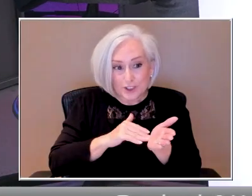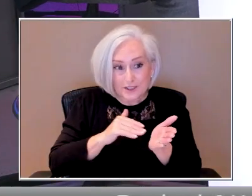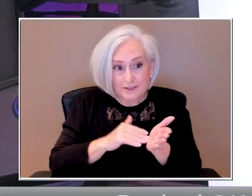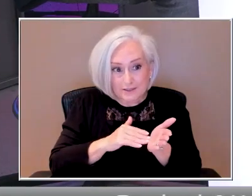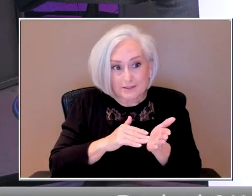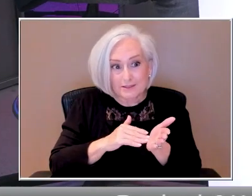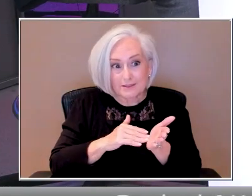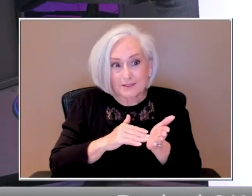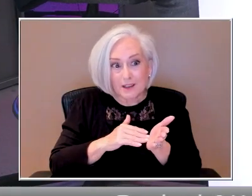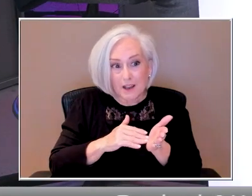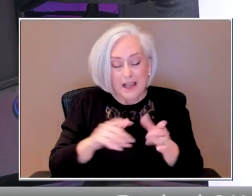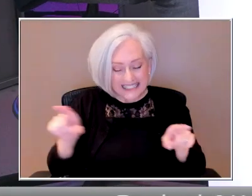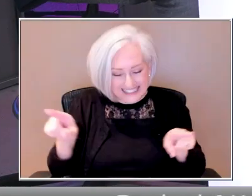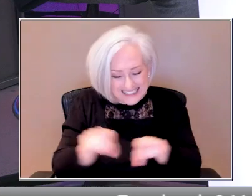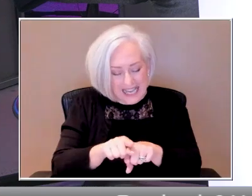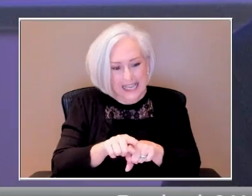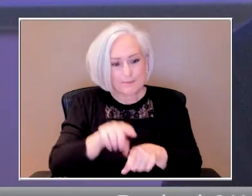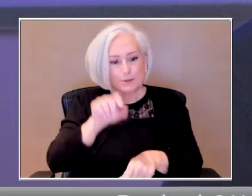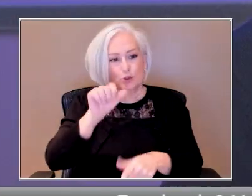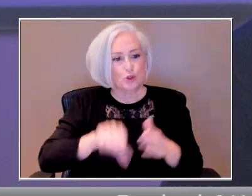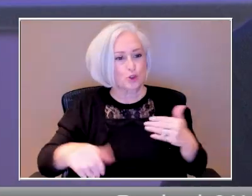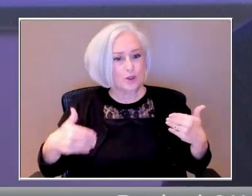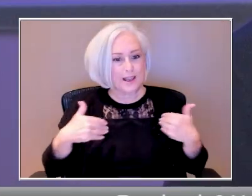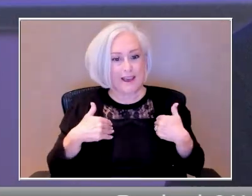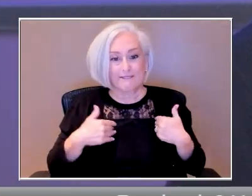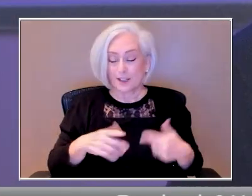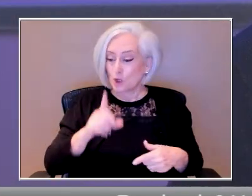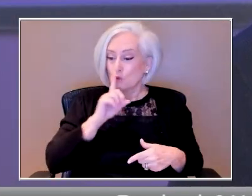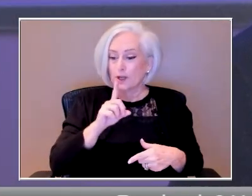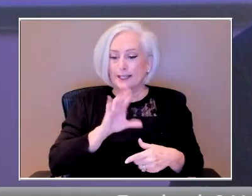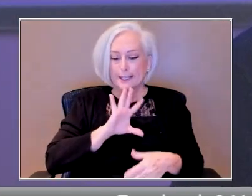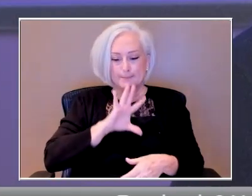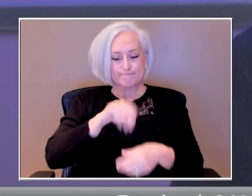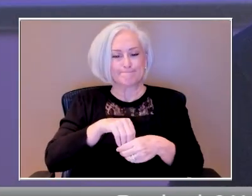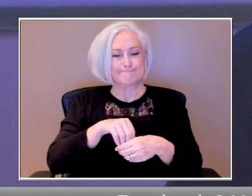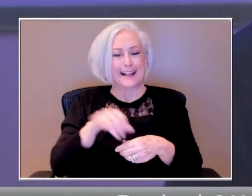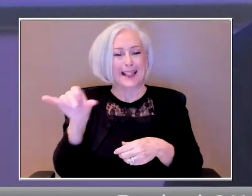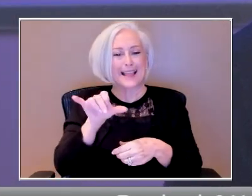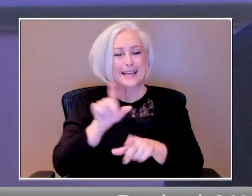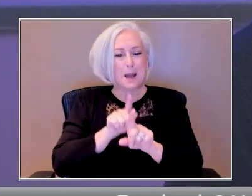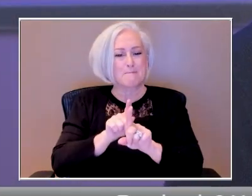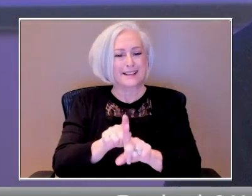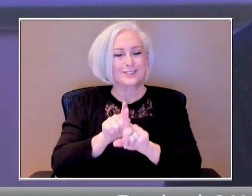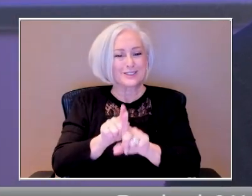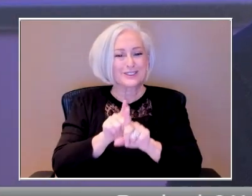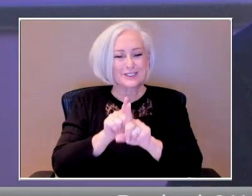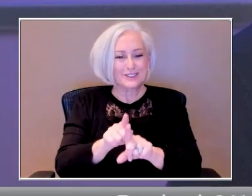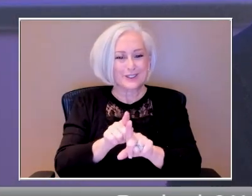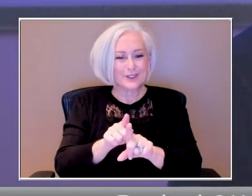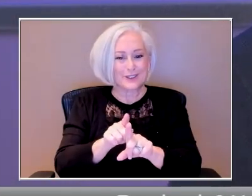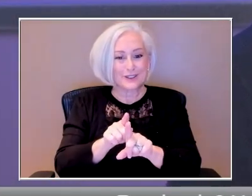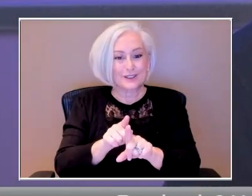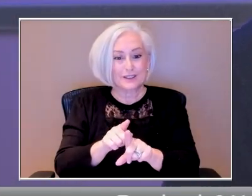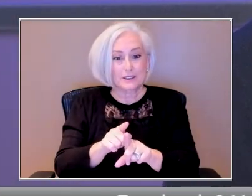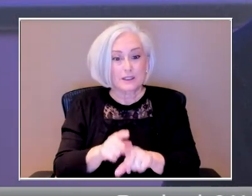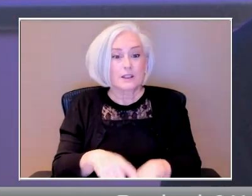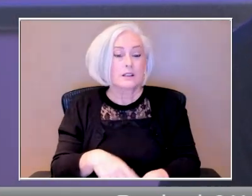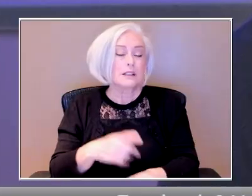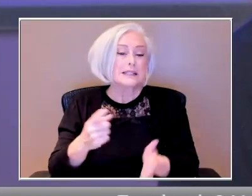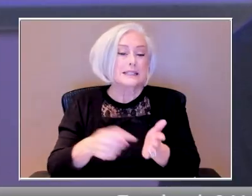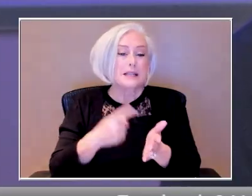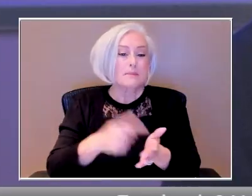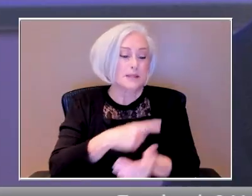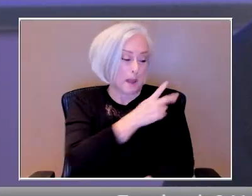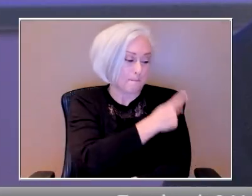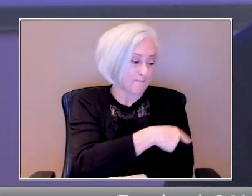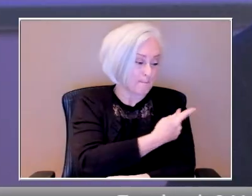Well, it's kind of like a built-in mentor, really, Yeah. that you have someone that can, because patient-to-patient